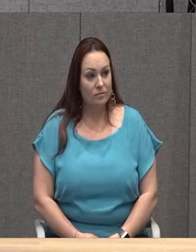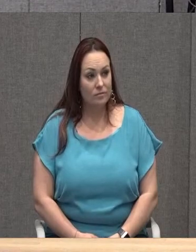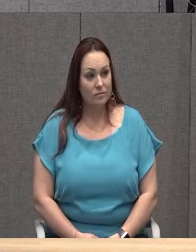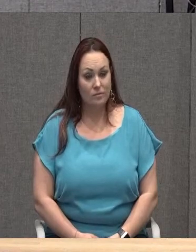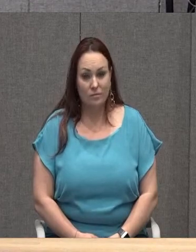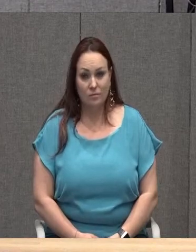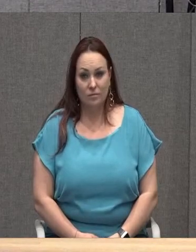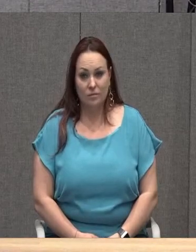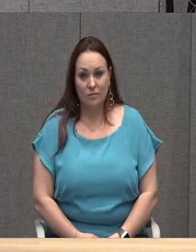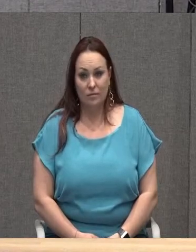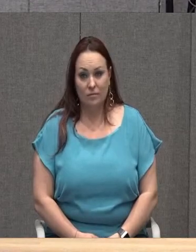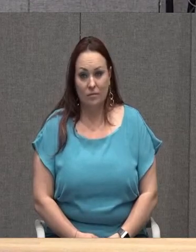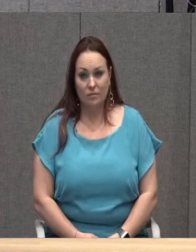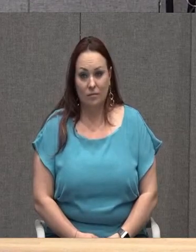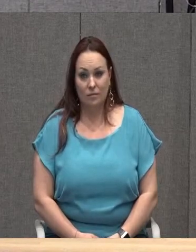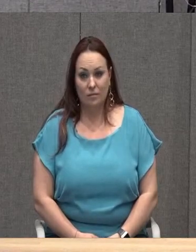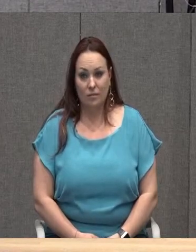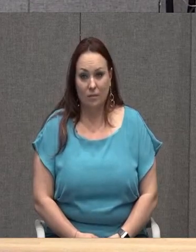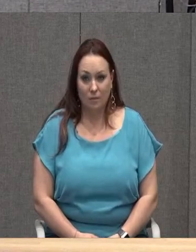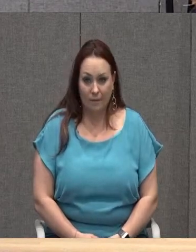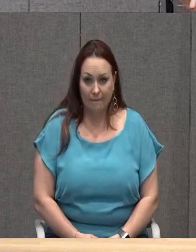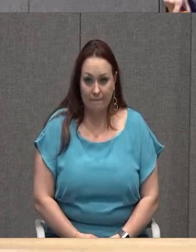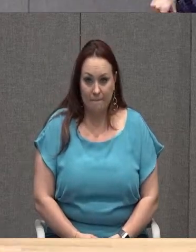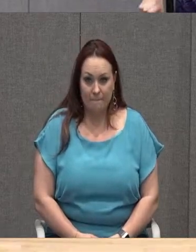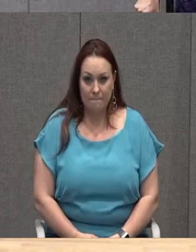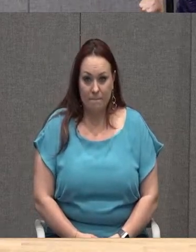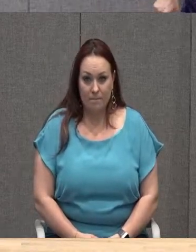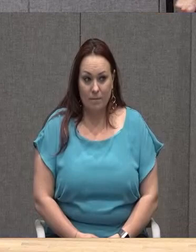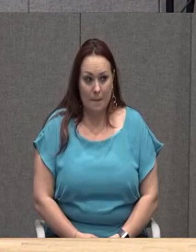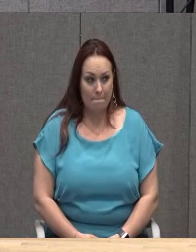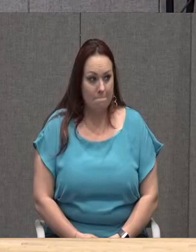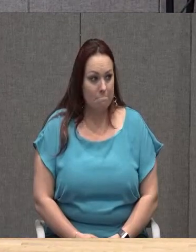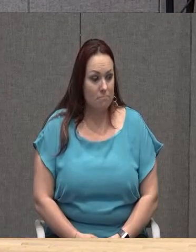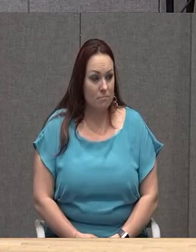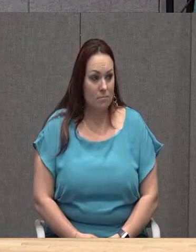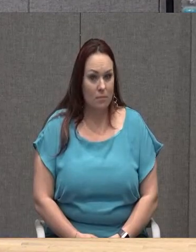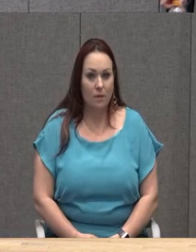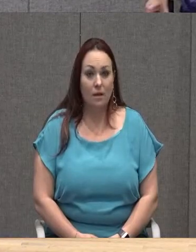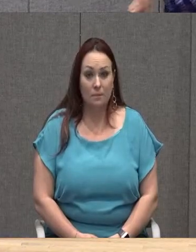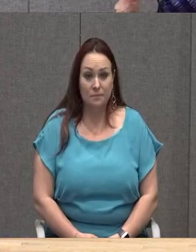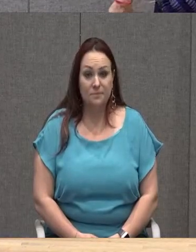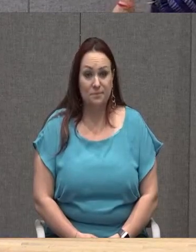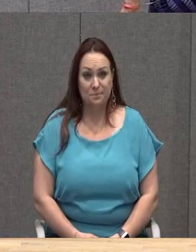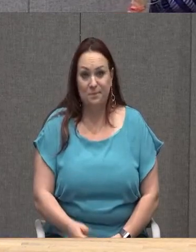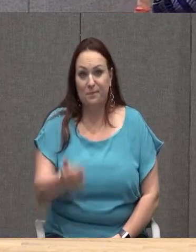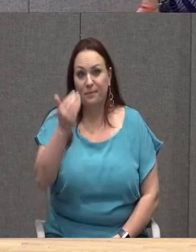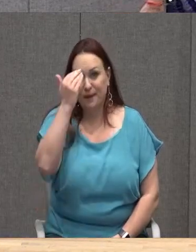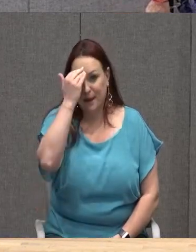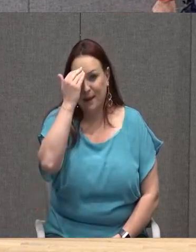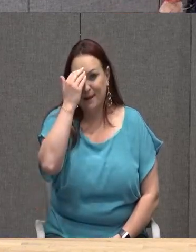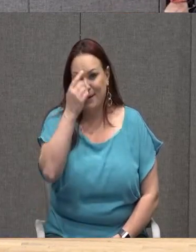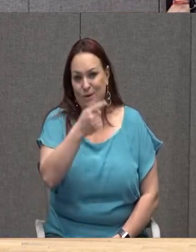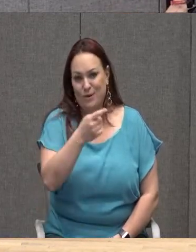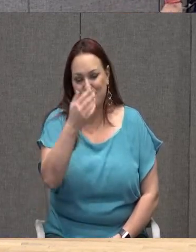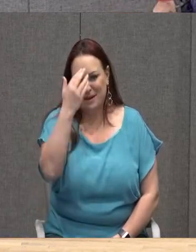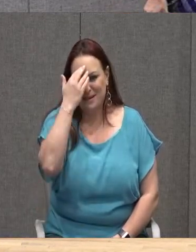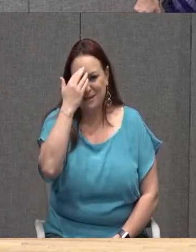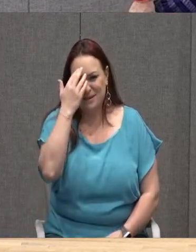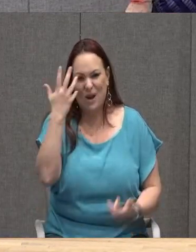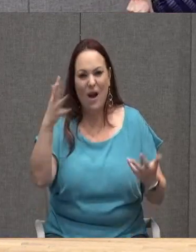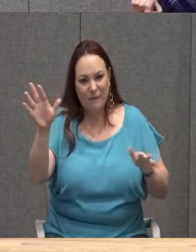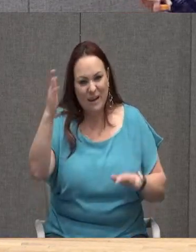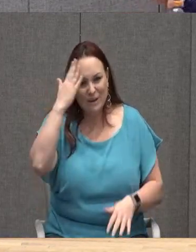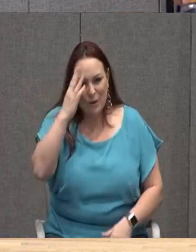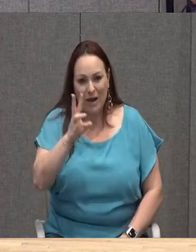una silla, vamos a poner nuestro cuerpo en esa posición. And I know that you all know how to already do the water bottle flip